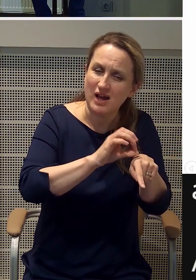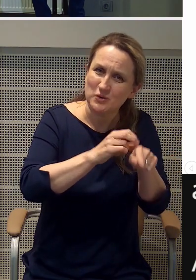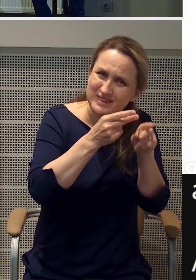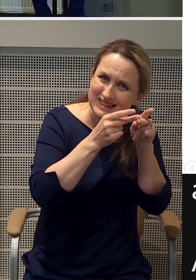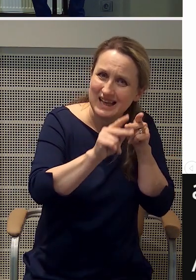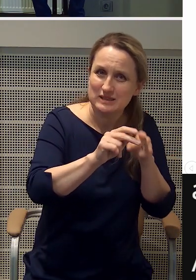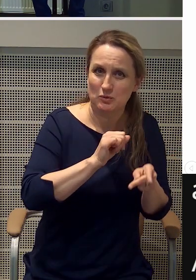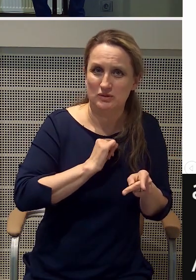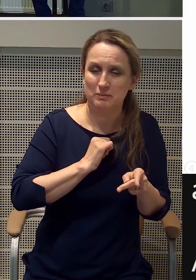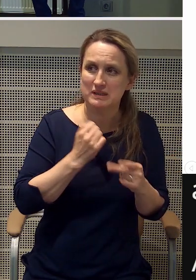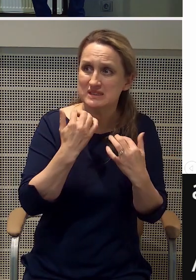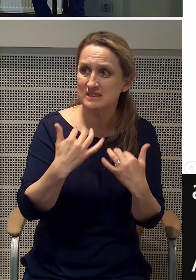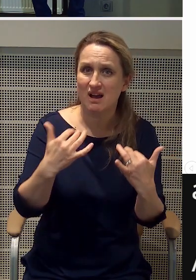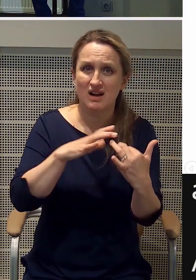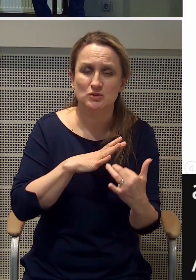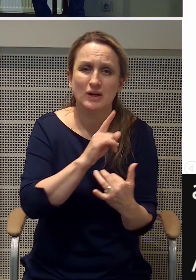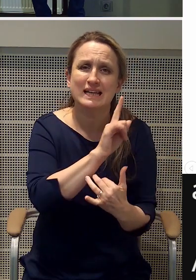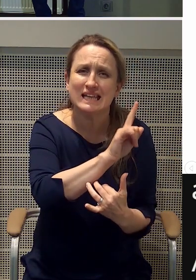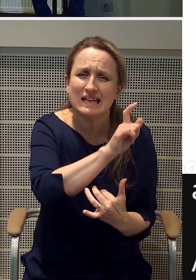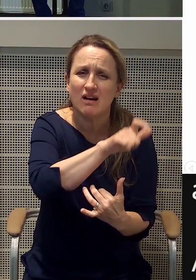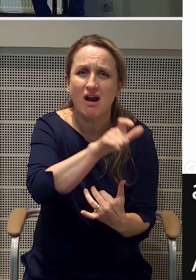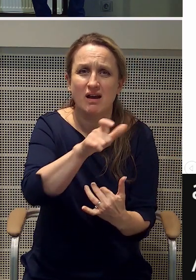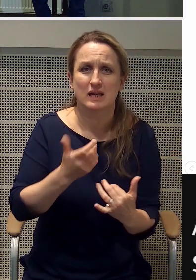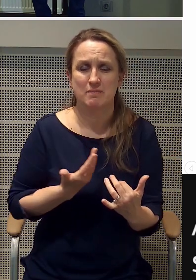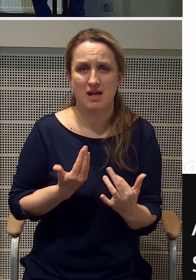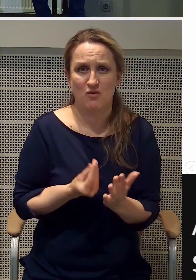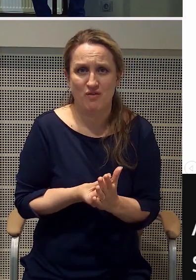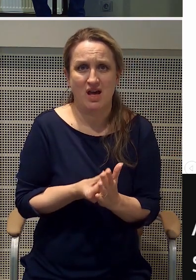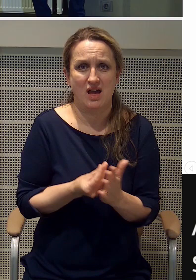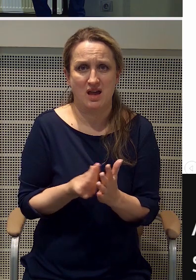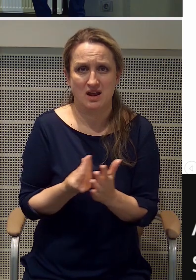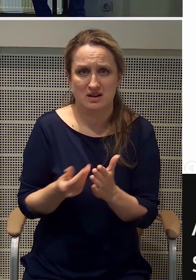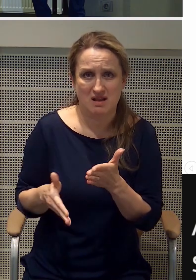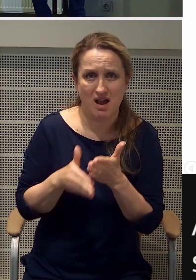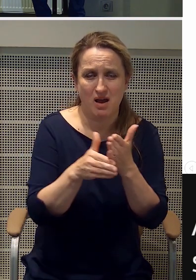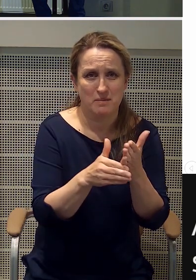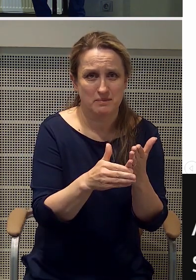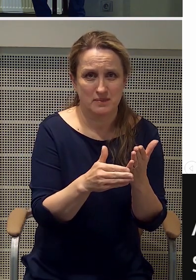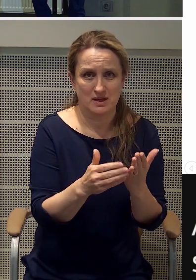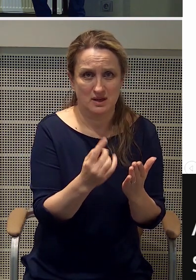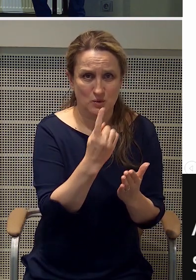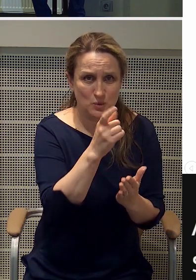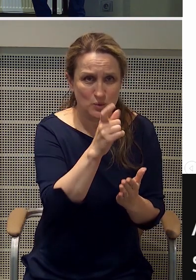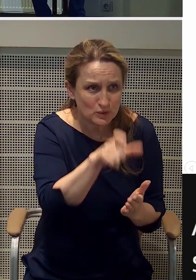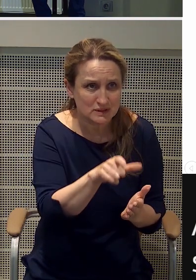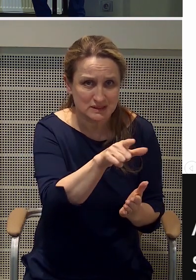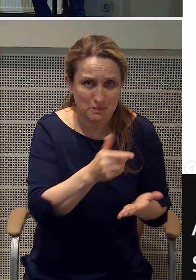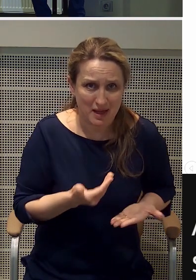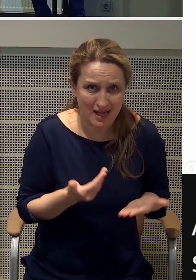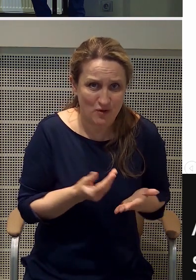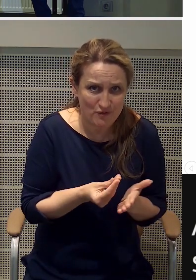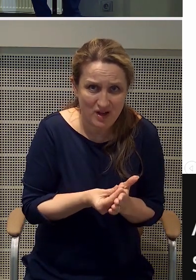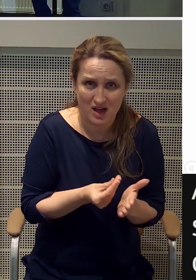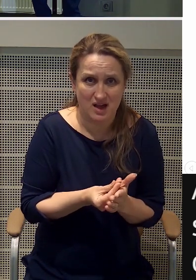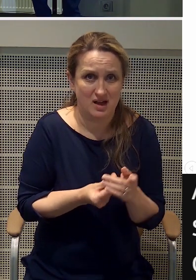with different diseases. Now, we say that every single human life is